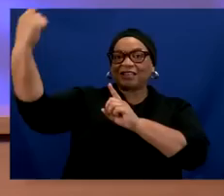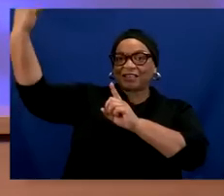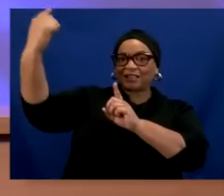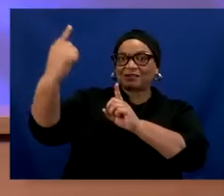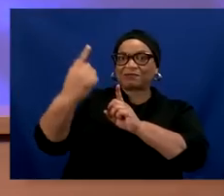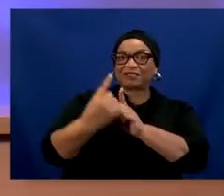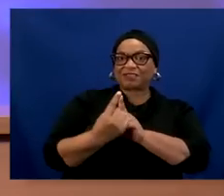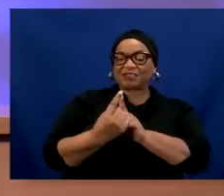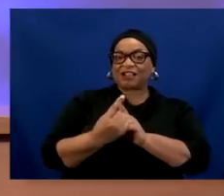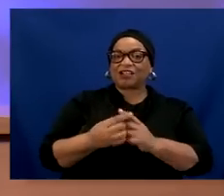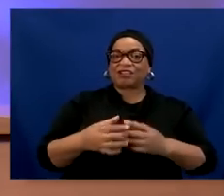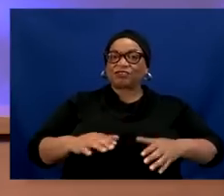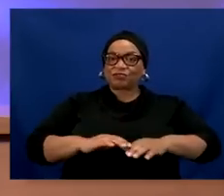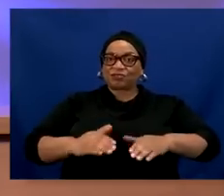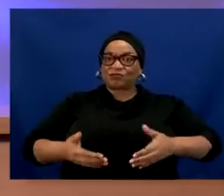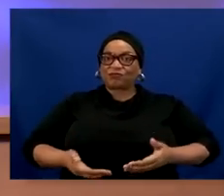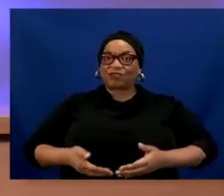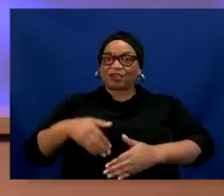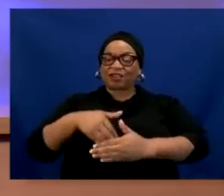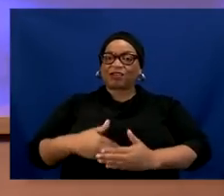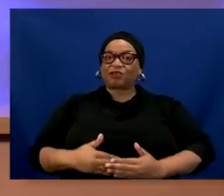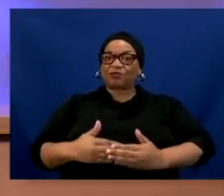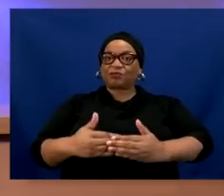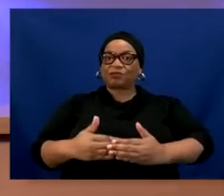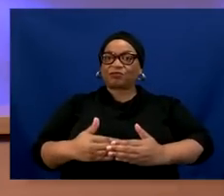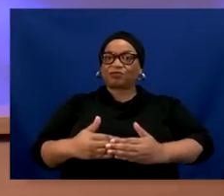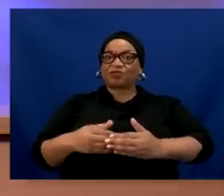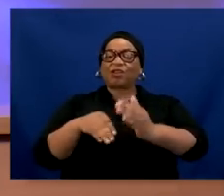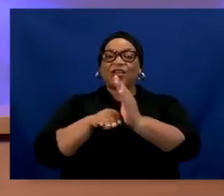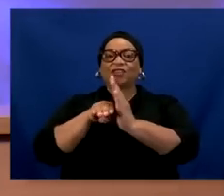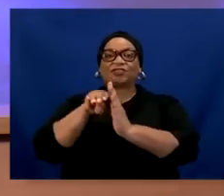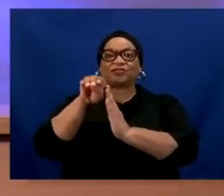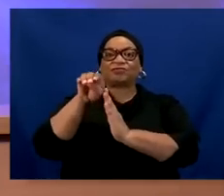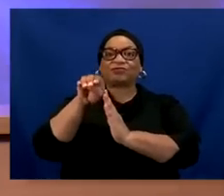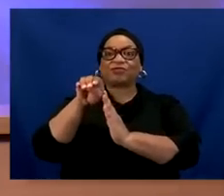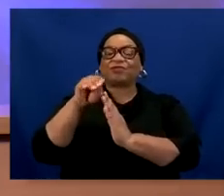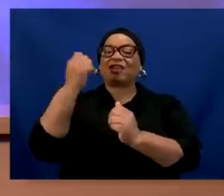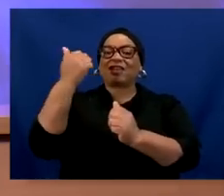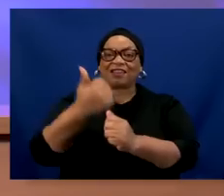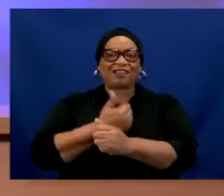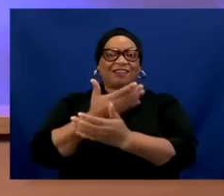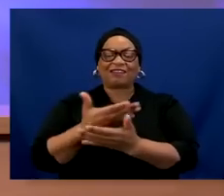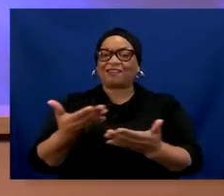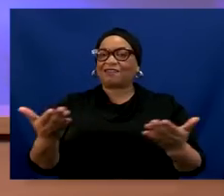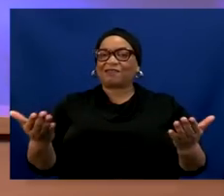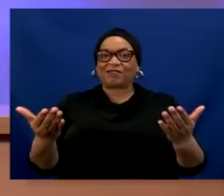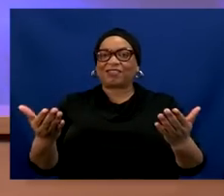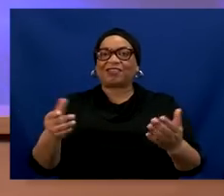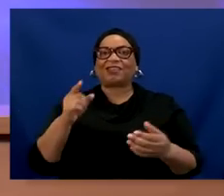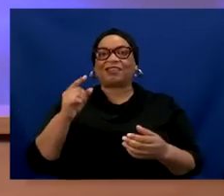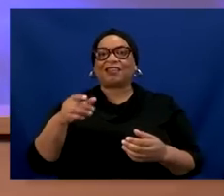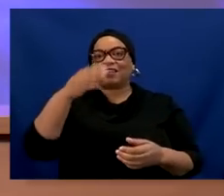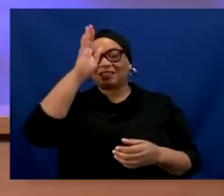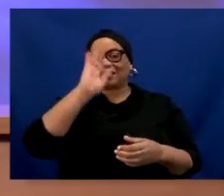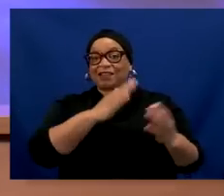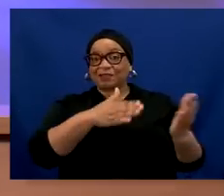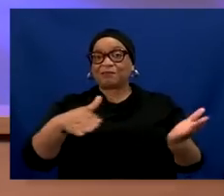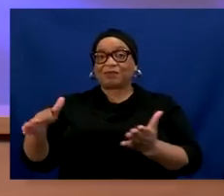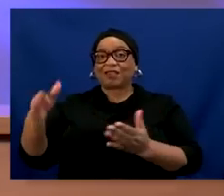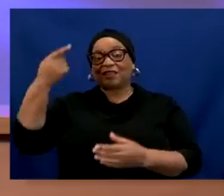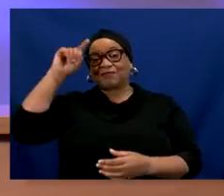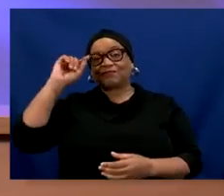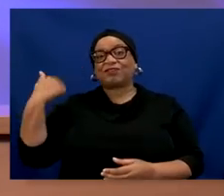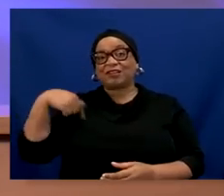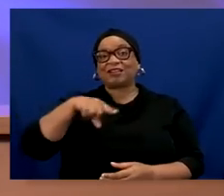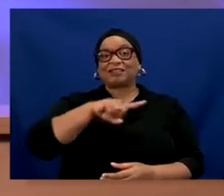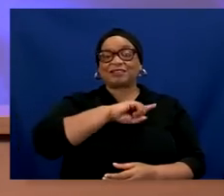in a virgin's womb so that we can grow to be everything he wants us to be. I love this about the Lord. And so we find this